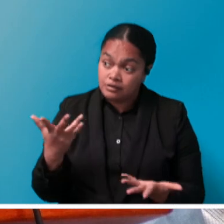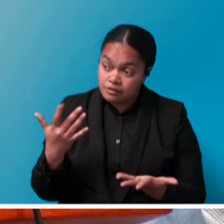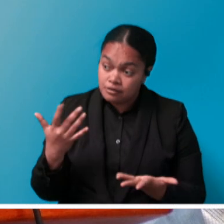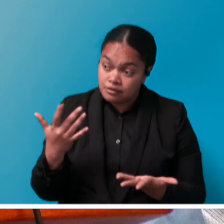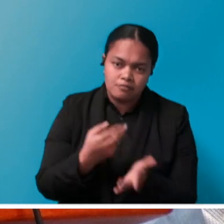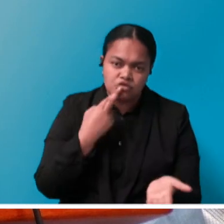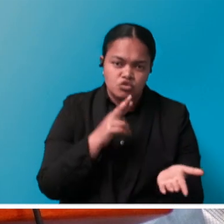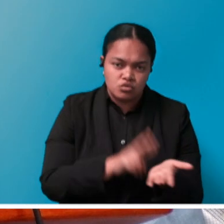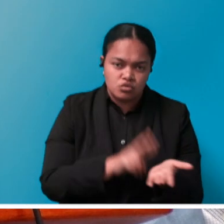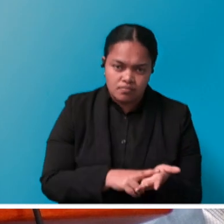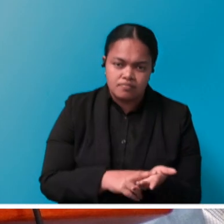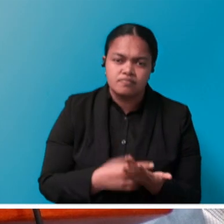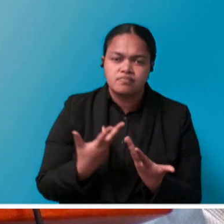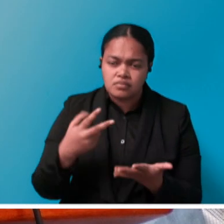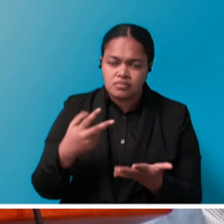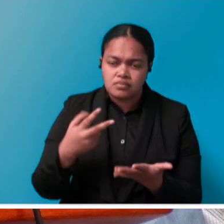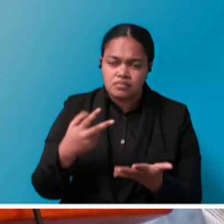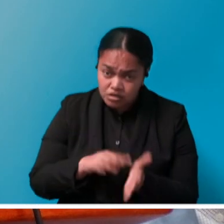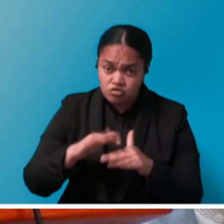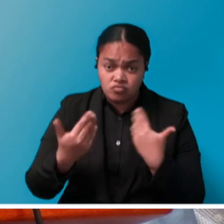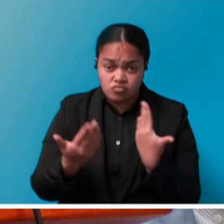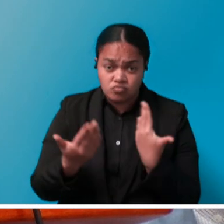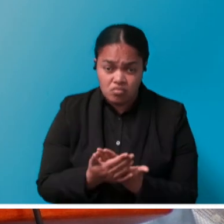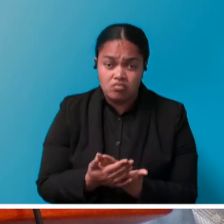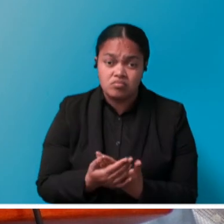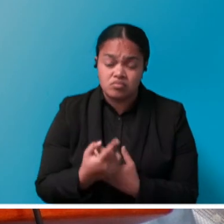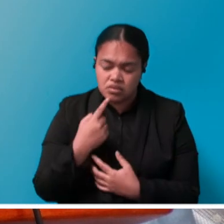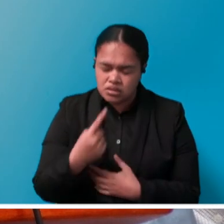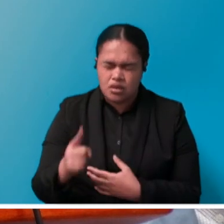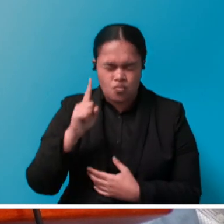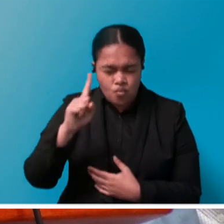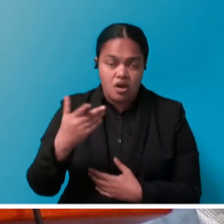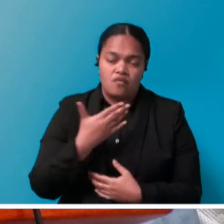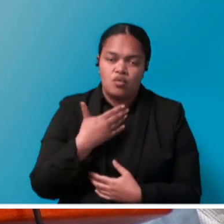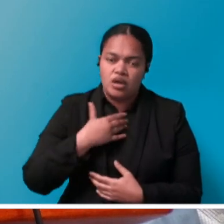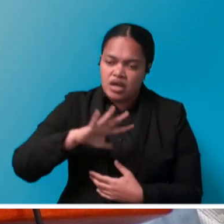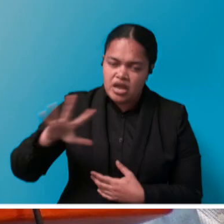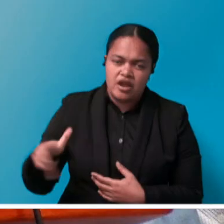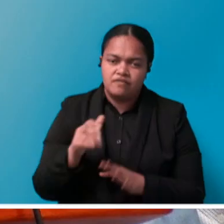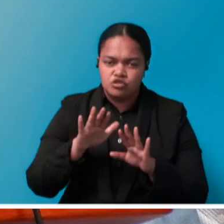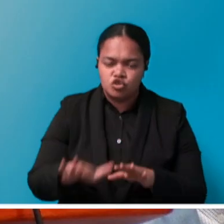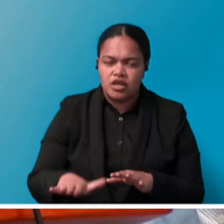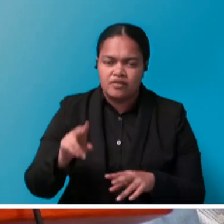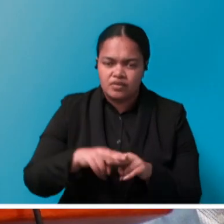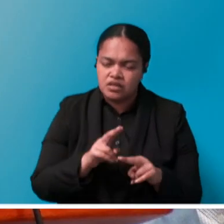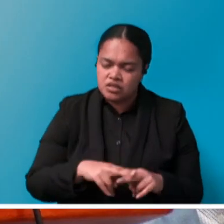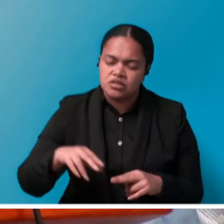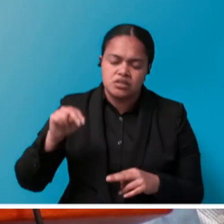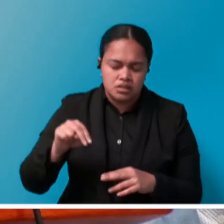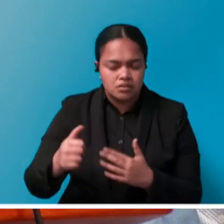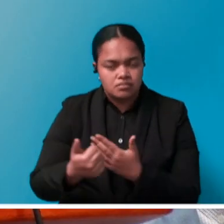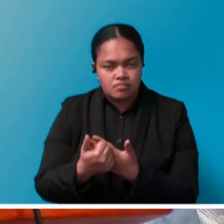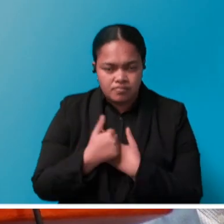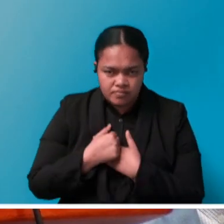us stand together across political lines to say with one voice, every child in Fiji deserves to be safe, every child